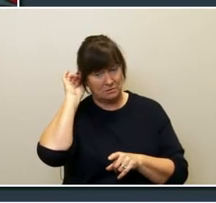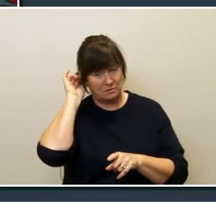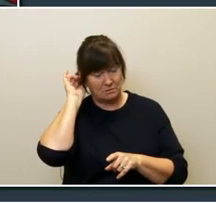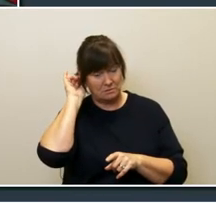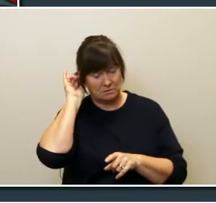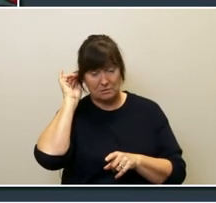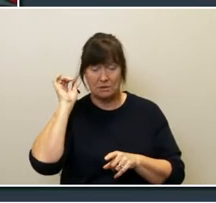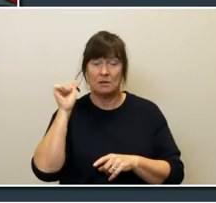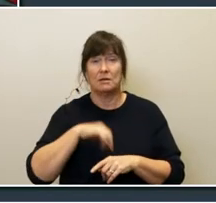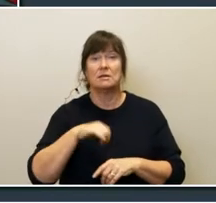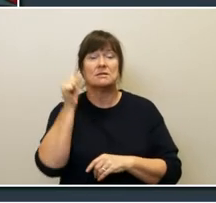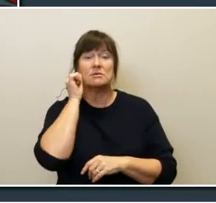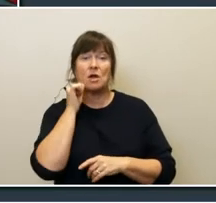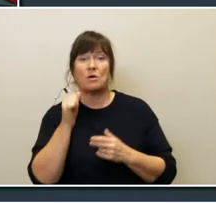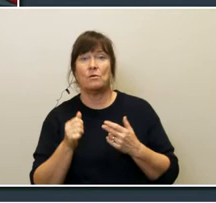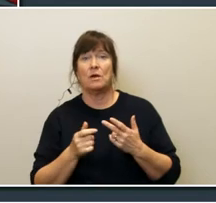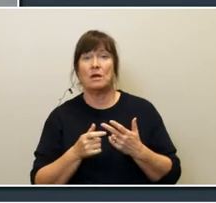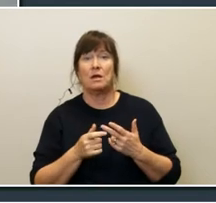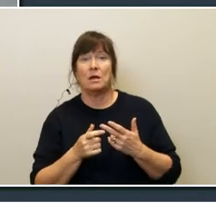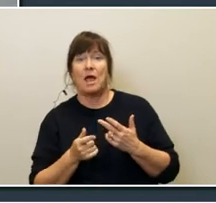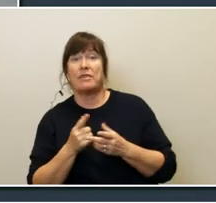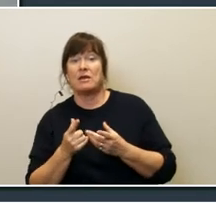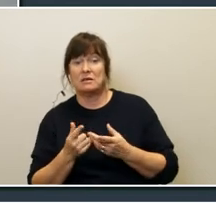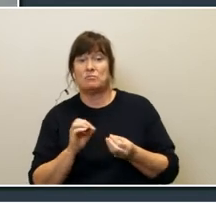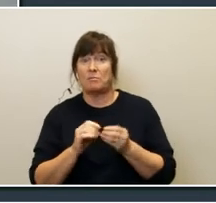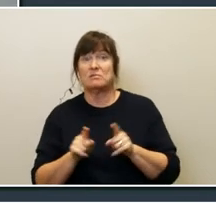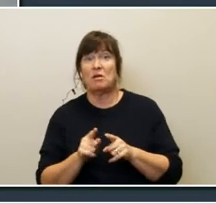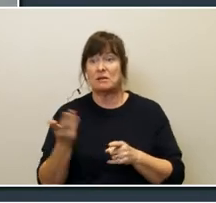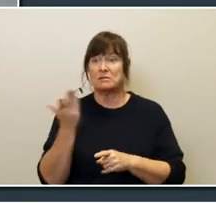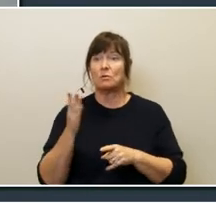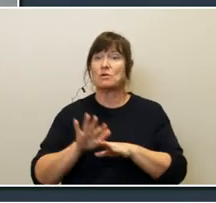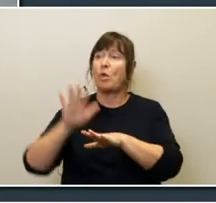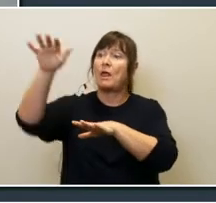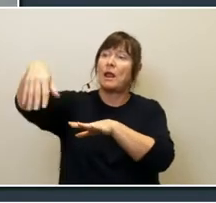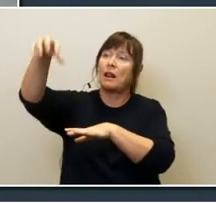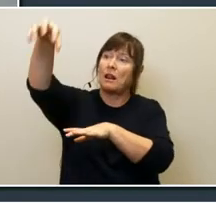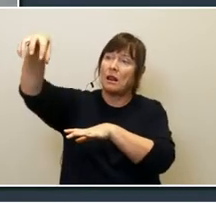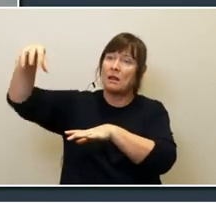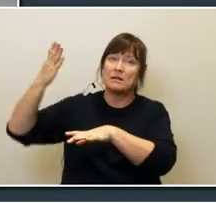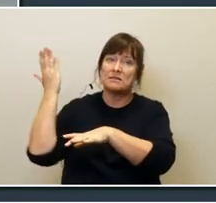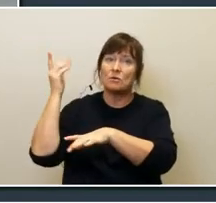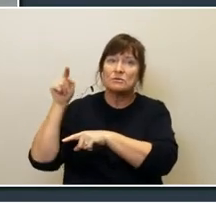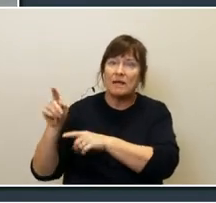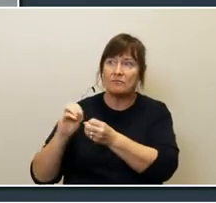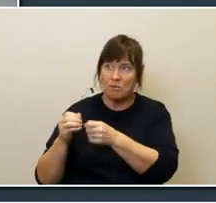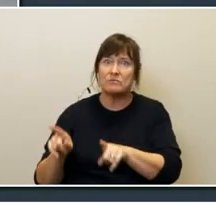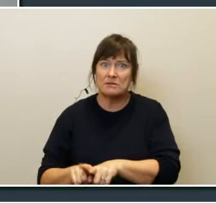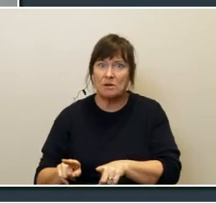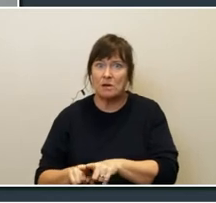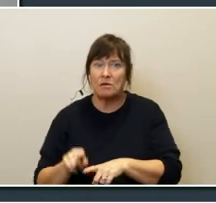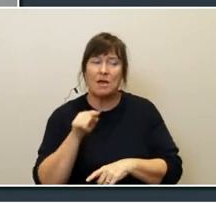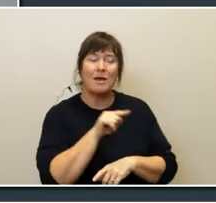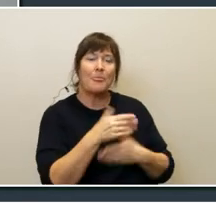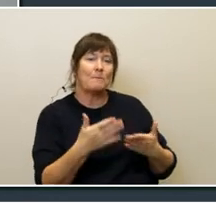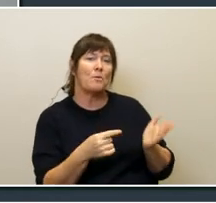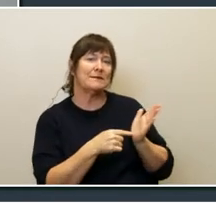with I think the school's located on the hill. But, yeah, I think at the moment,